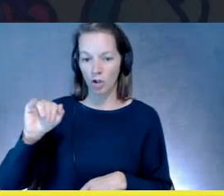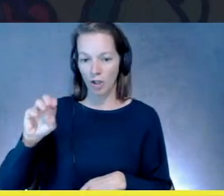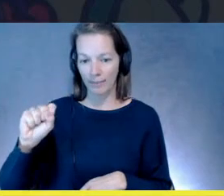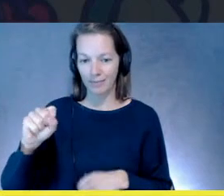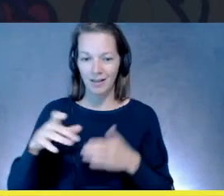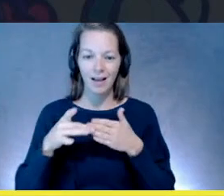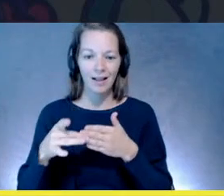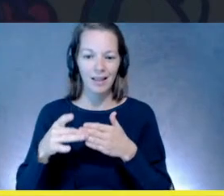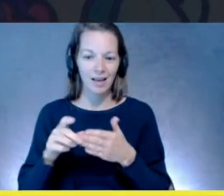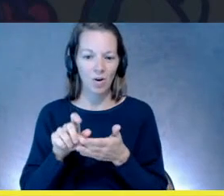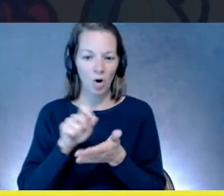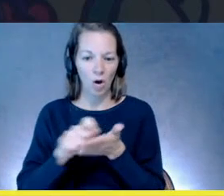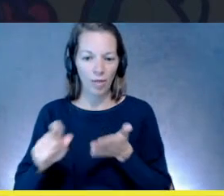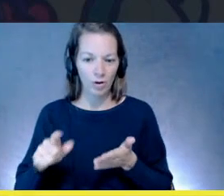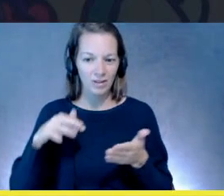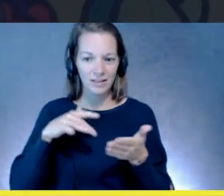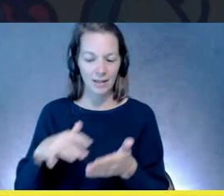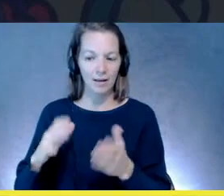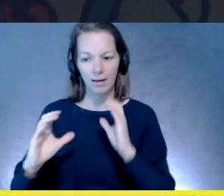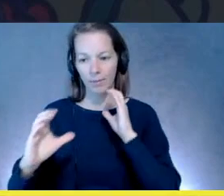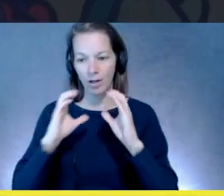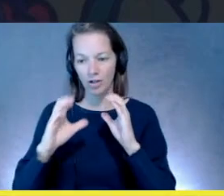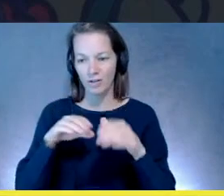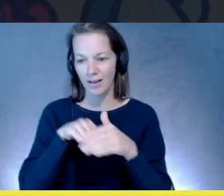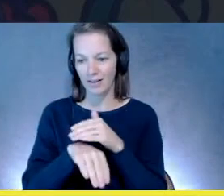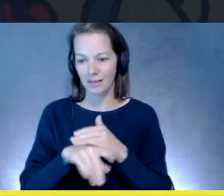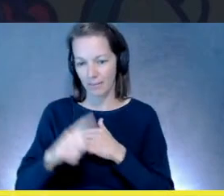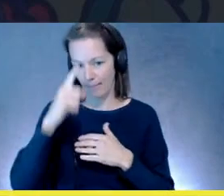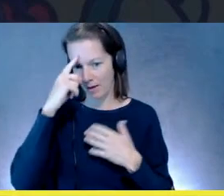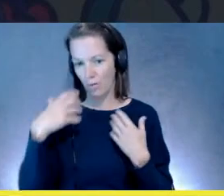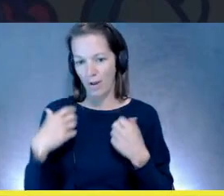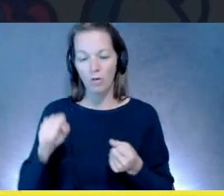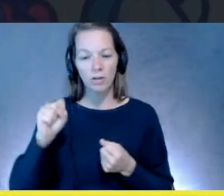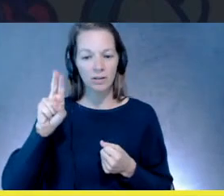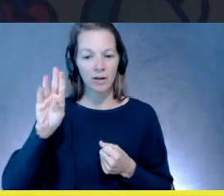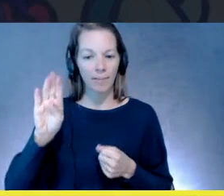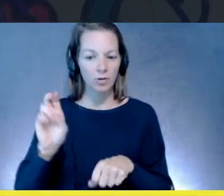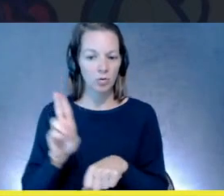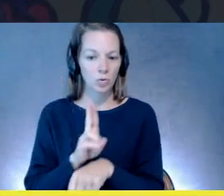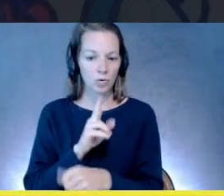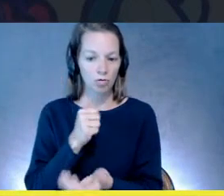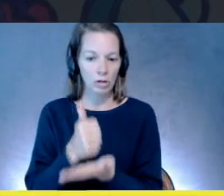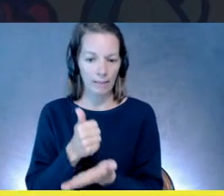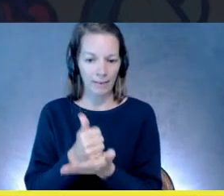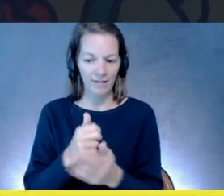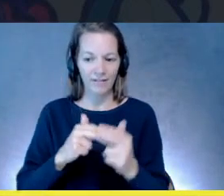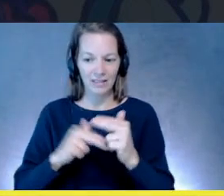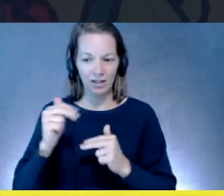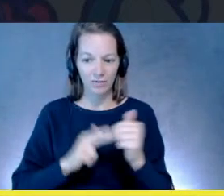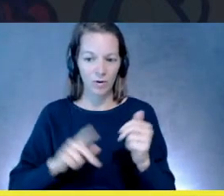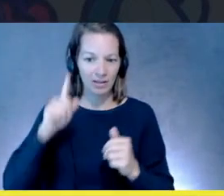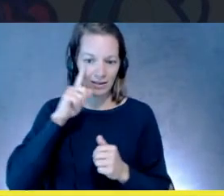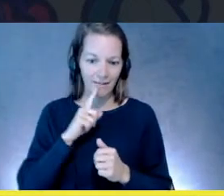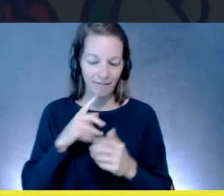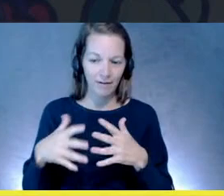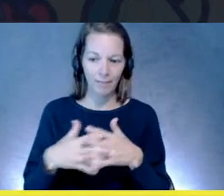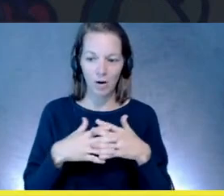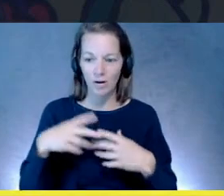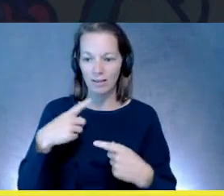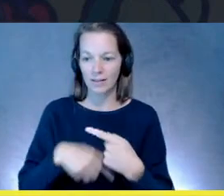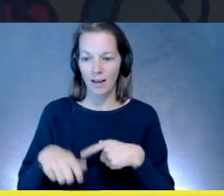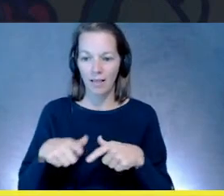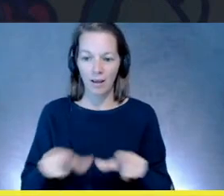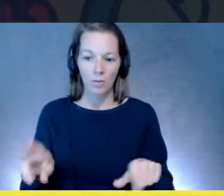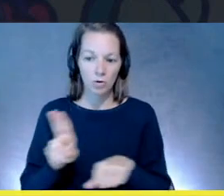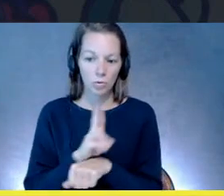study Communication Access and Mental Health and Substance Use Treatment Facilities for Deaf American Sign Language Users. I'd also like